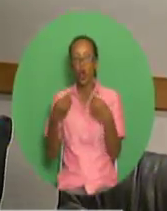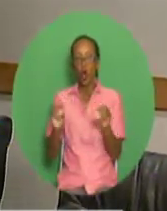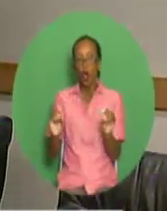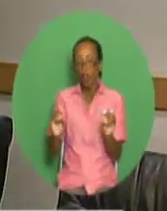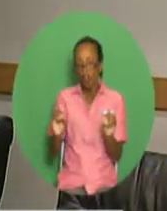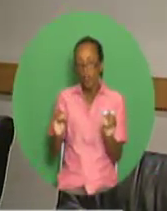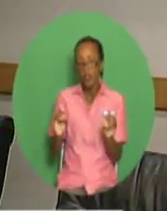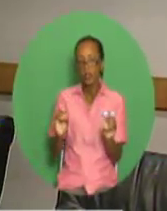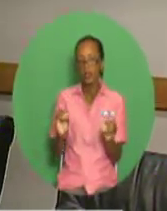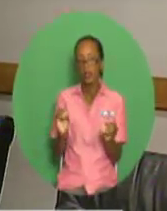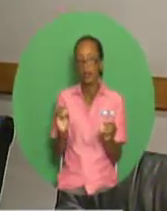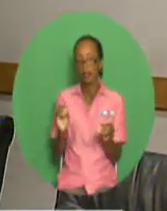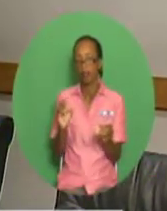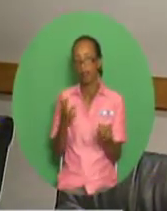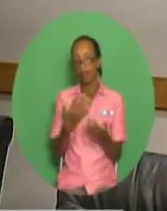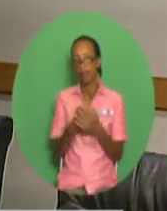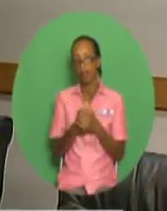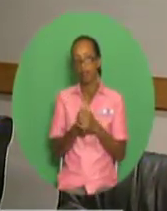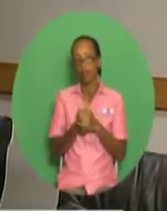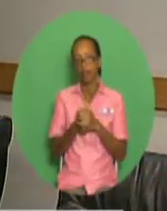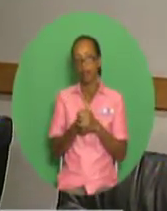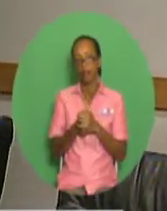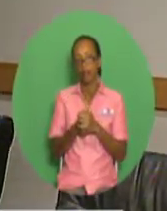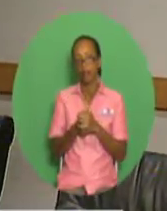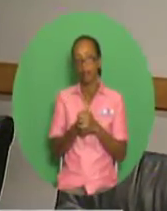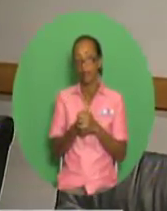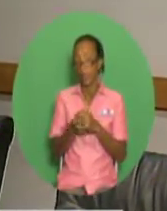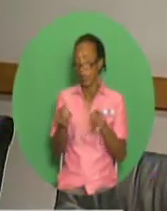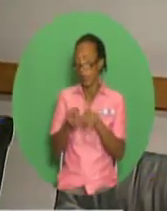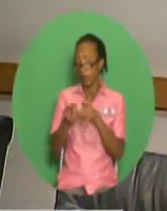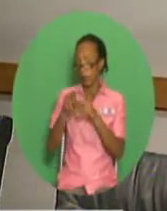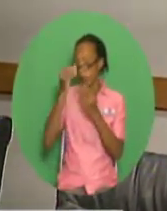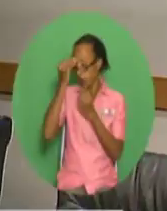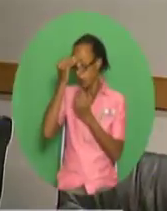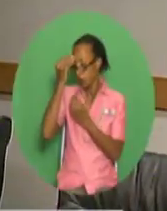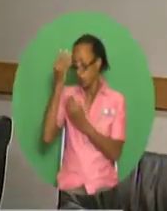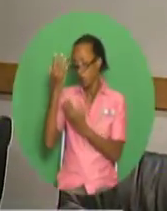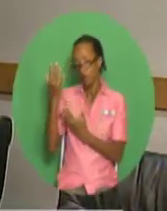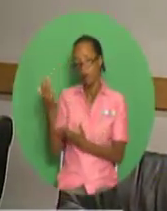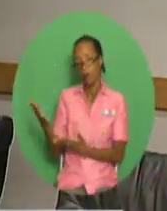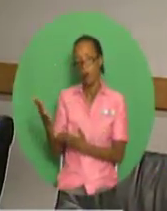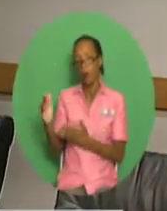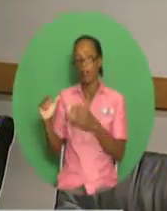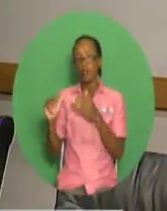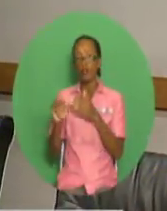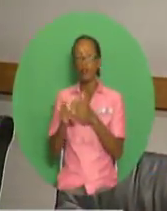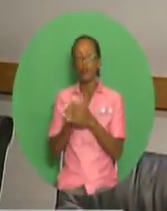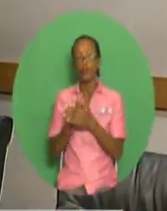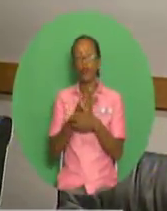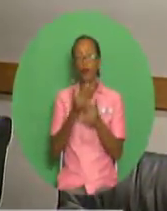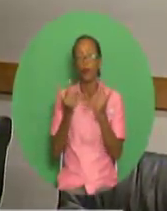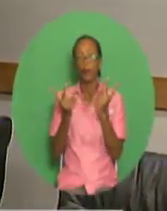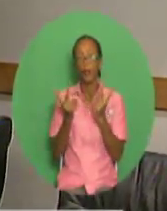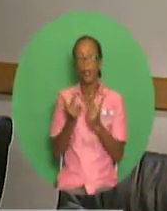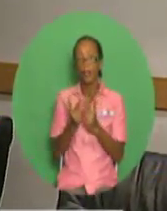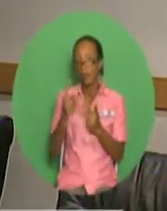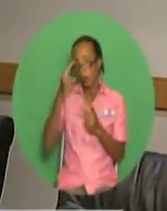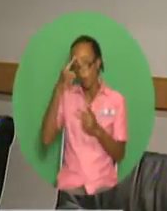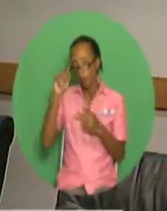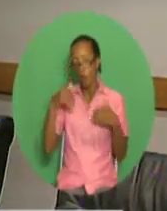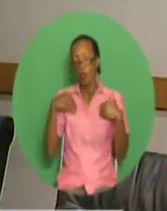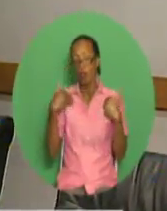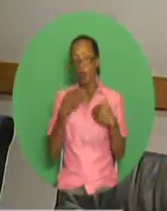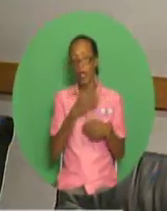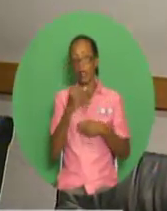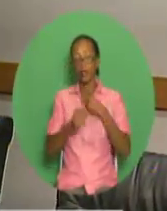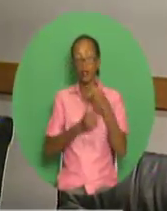wherever it may be that they are. Just like I said that we're going to utilize the new facilities that we have for youth and sport, we also